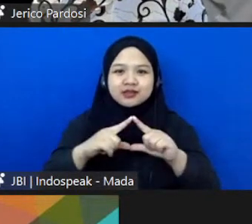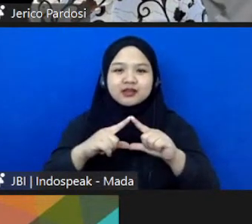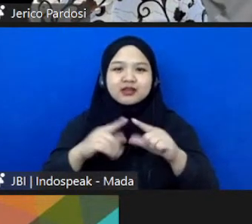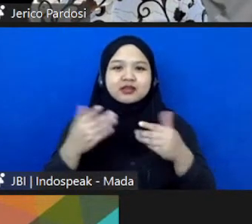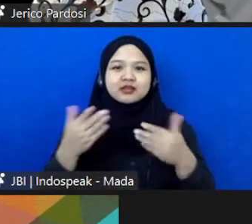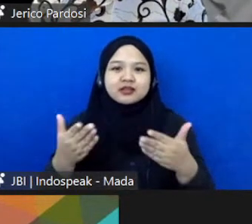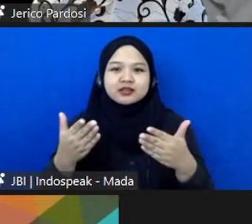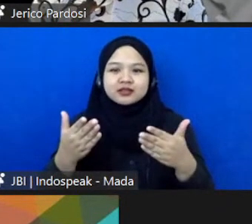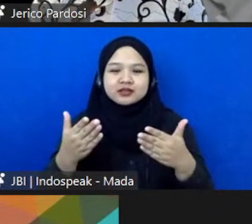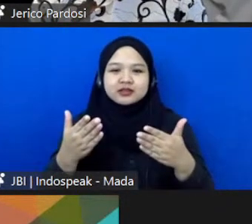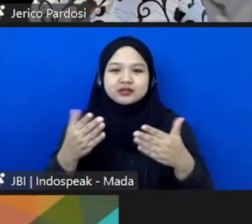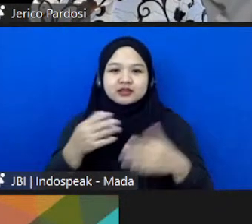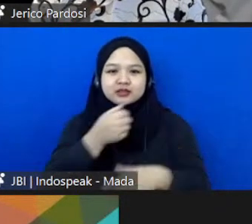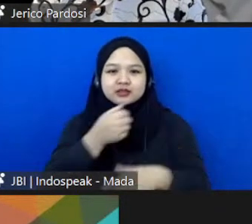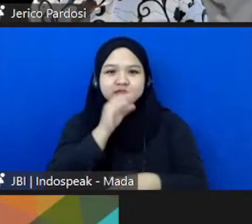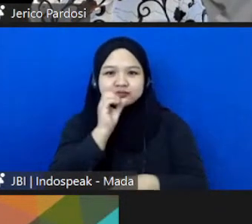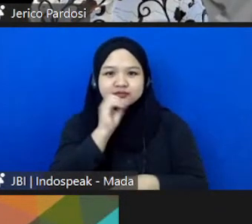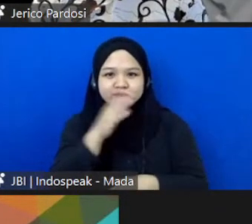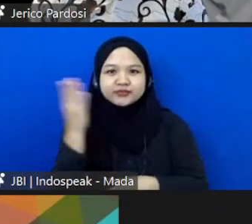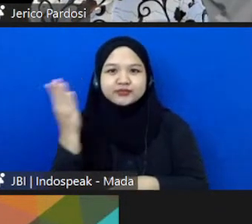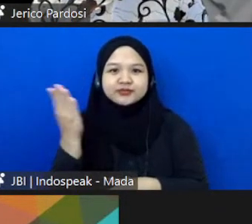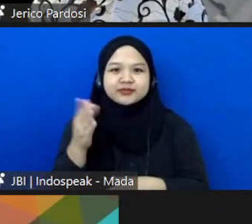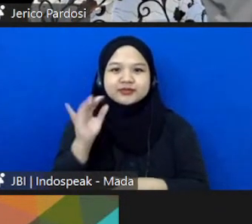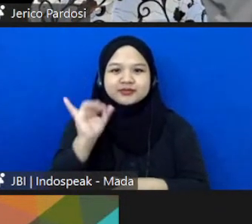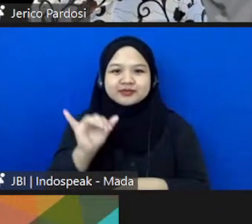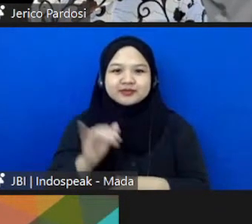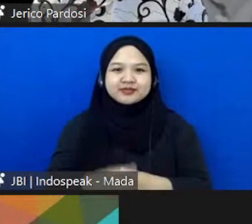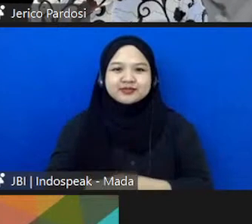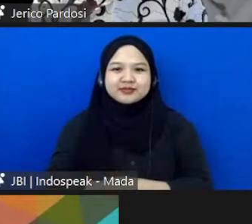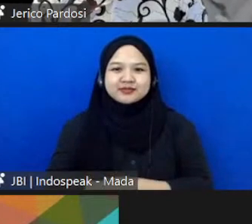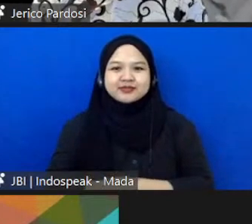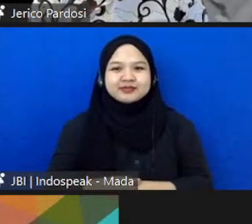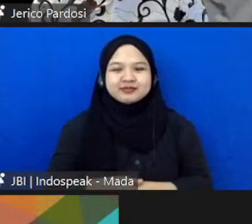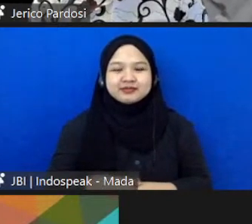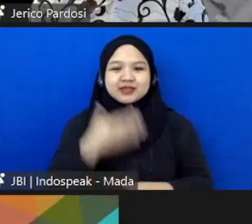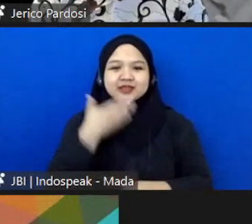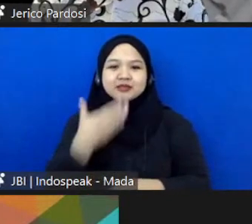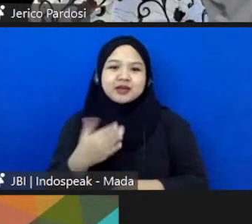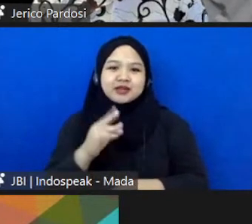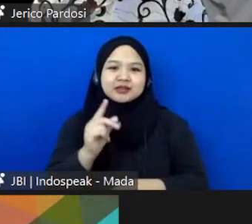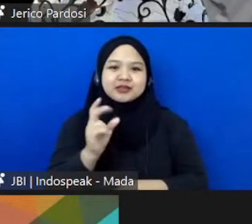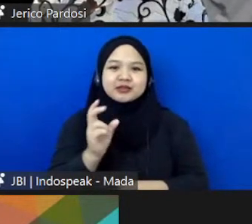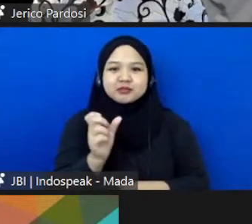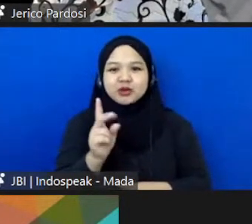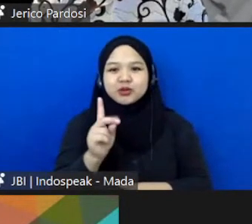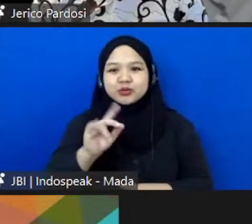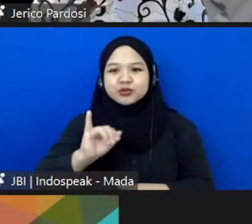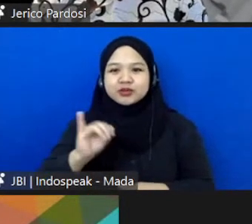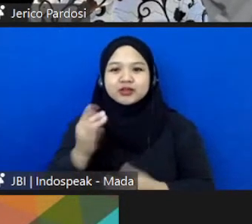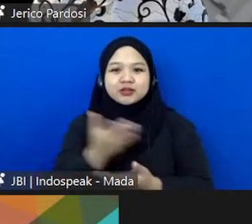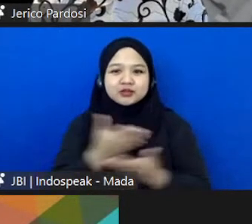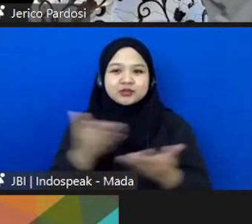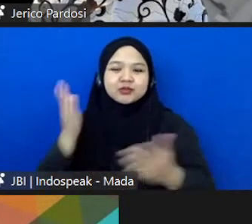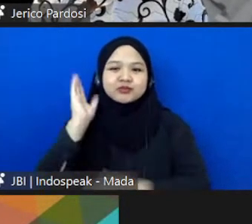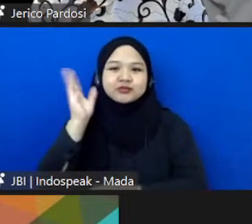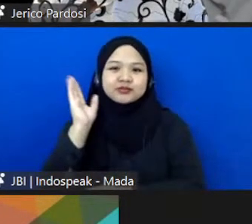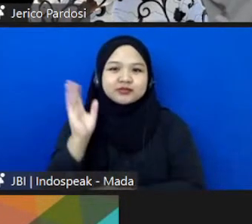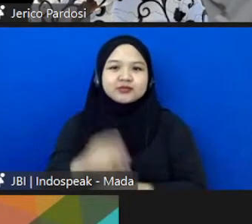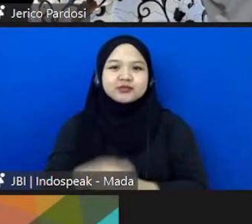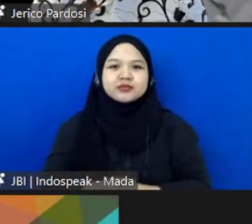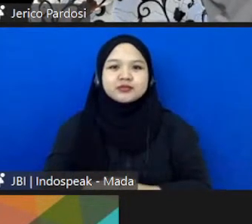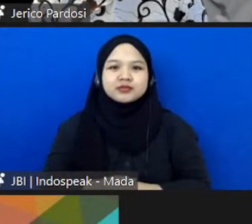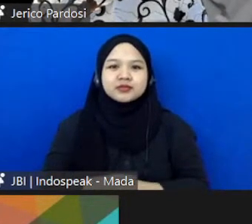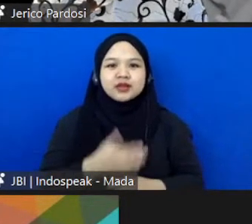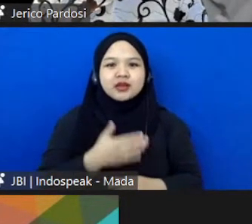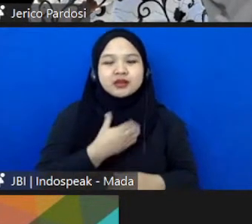open your microphone. I have indeed. Thank you. Okay, thank you, Mbak Ruri, and thank you to all speakers. I've got a couple of questions, but I'm